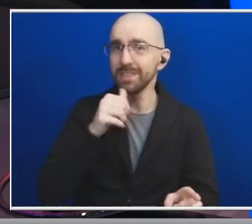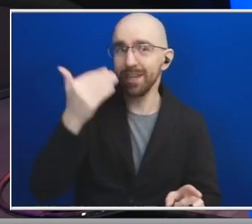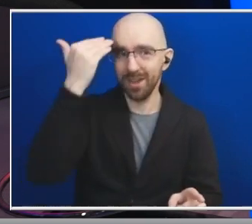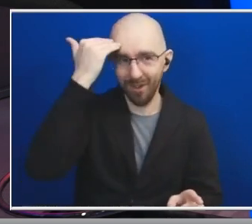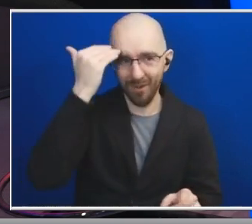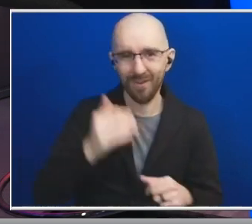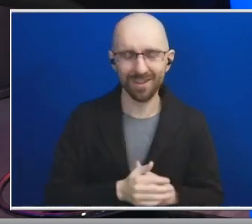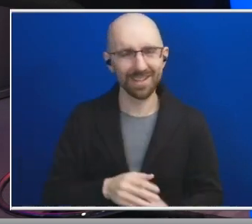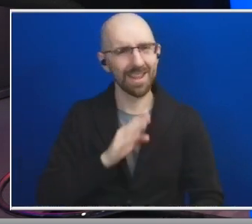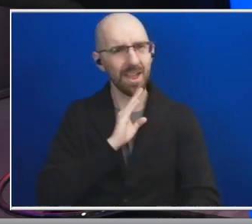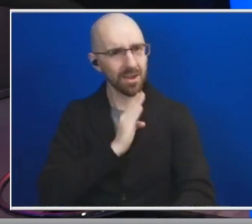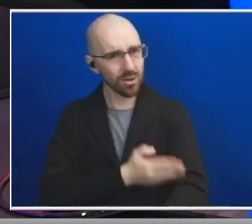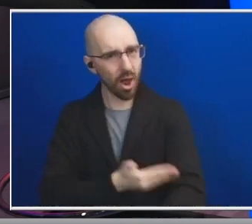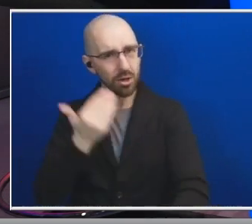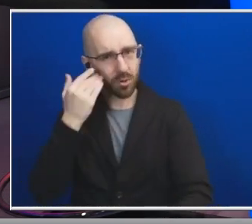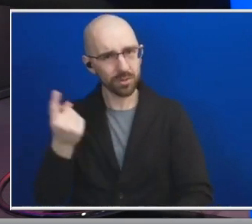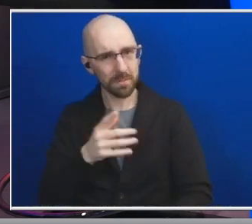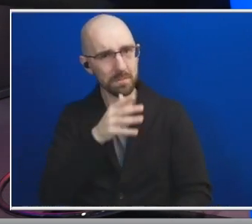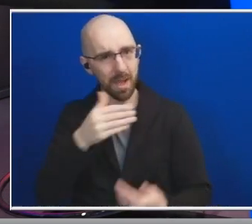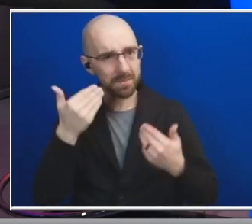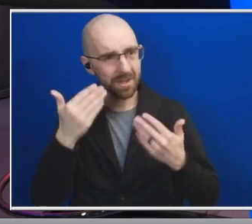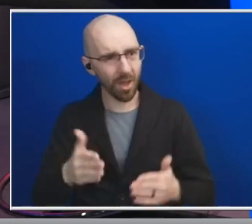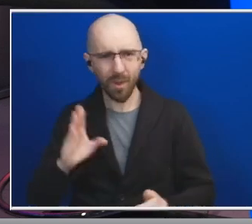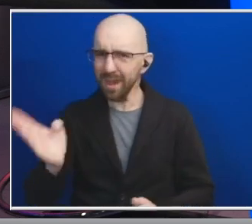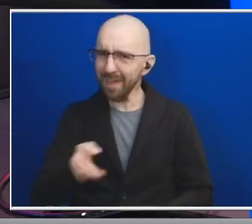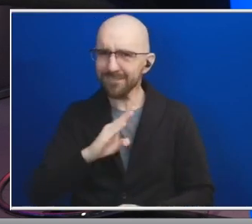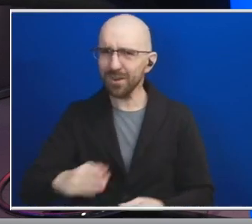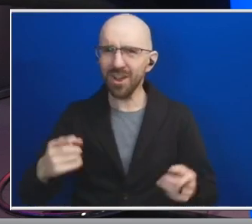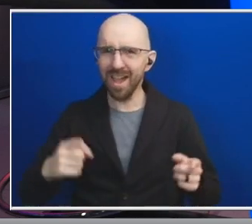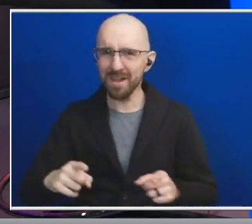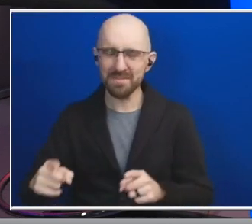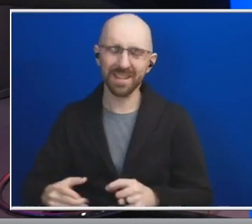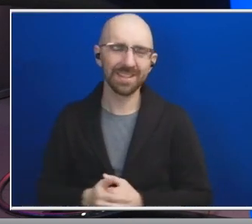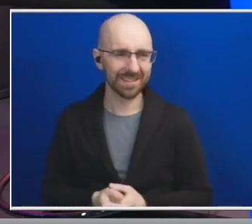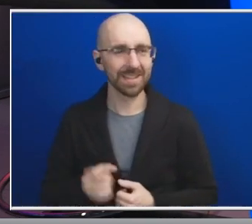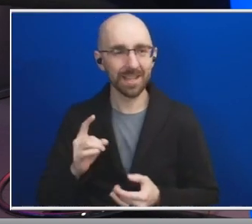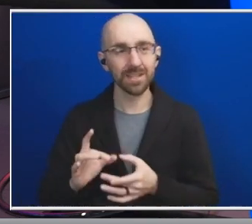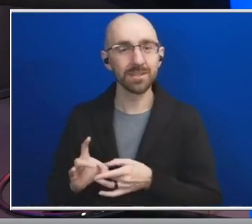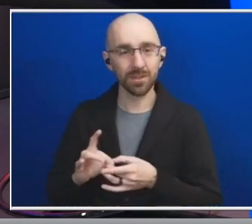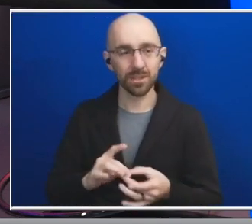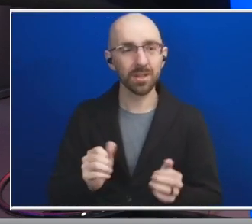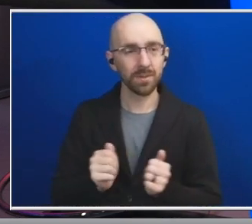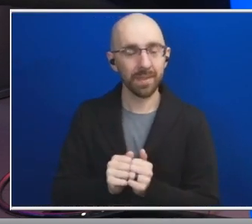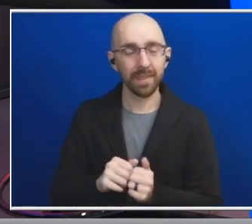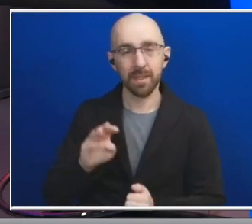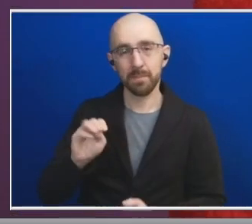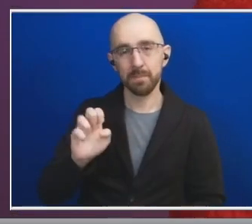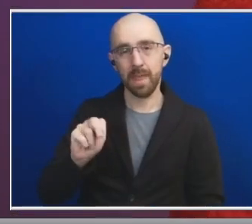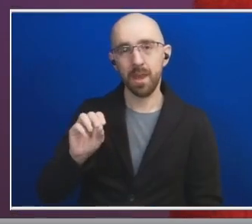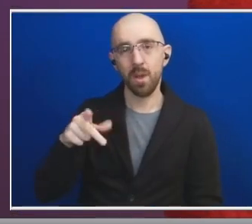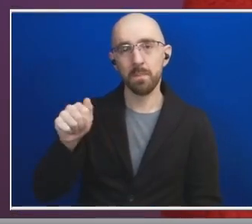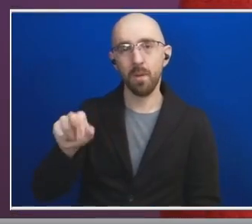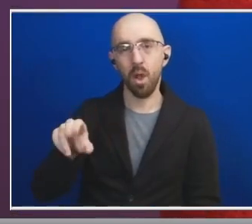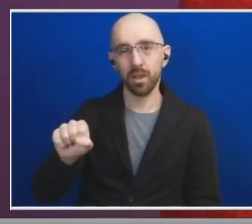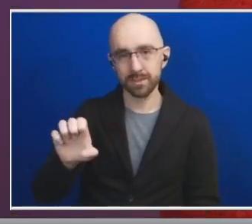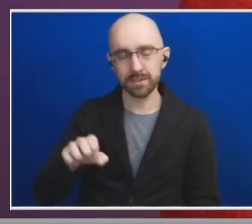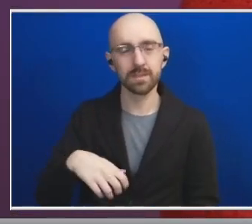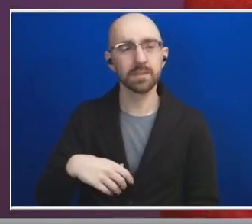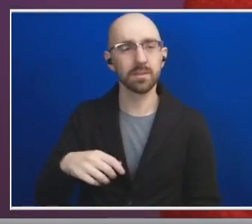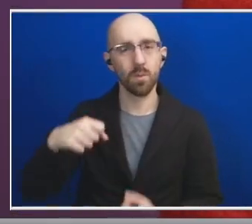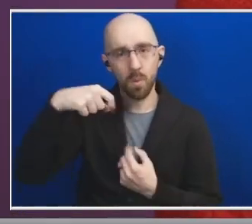that mom didn't know. That never happens. Well, it associated with it maybe in menopause. Right. And hormones, and that